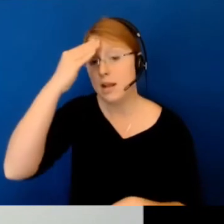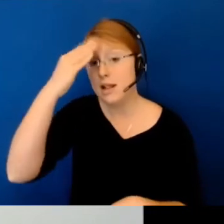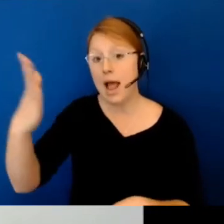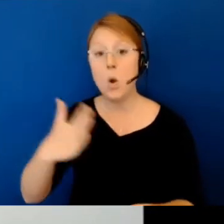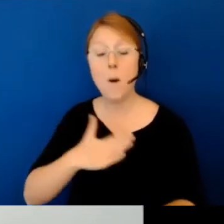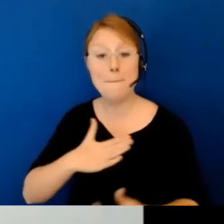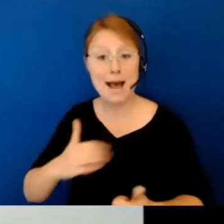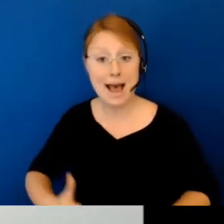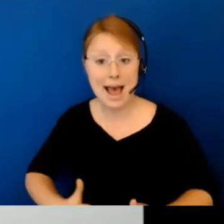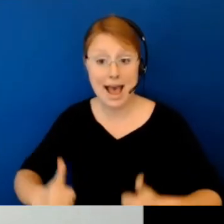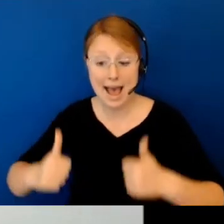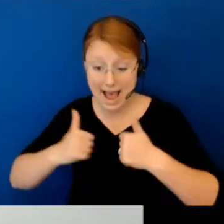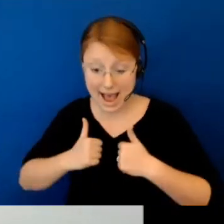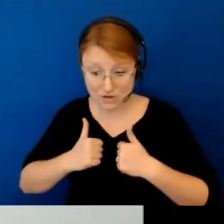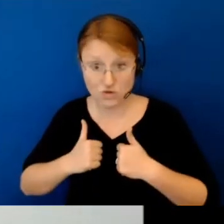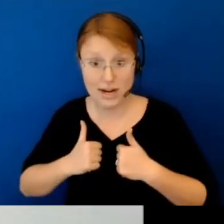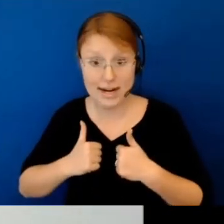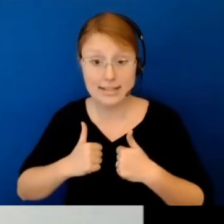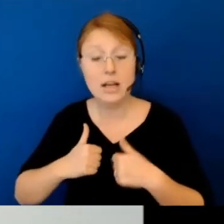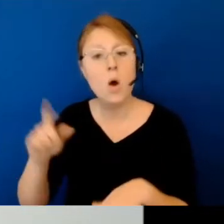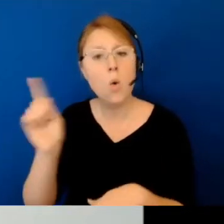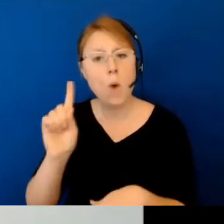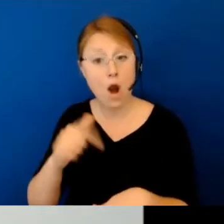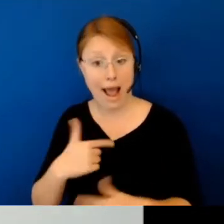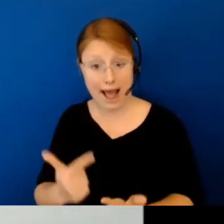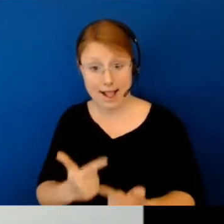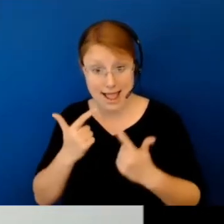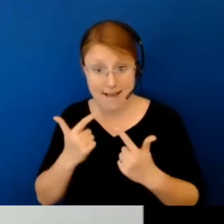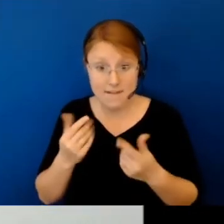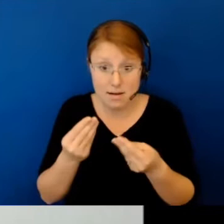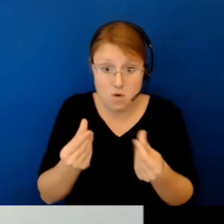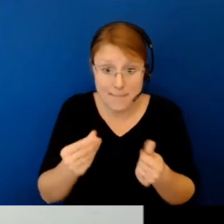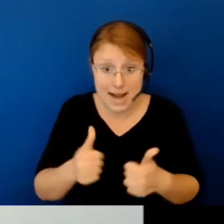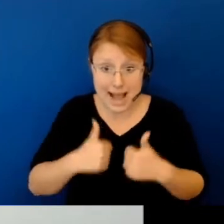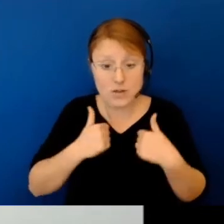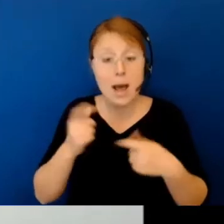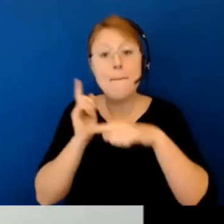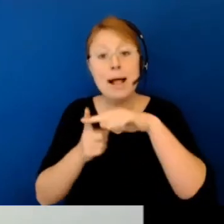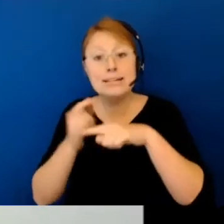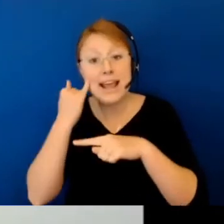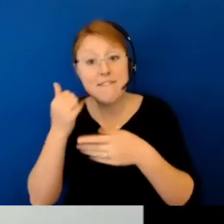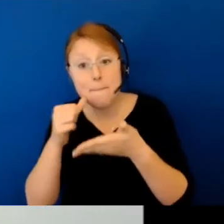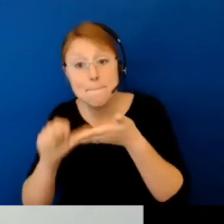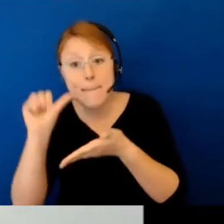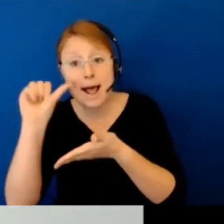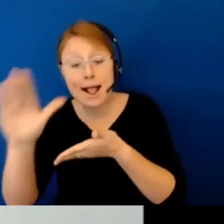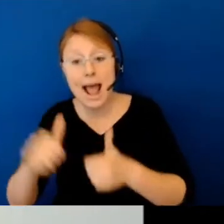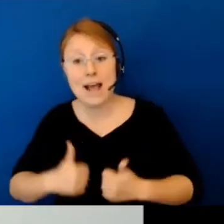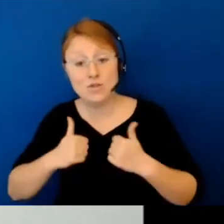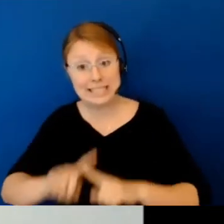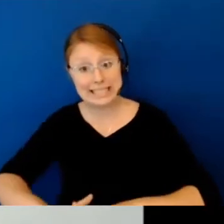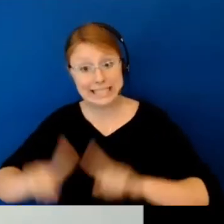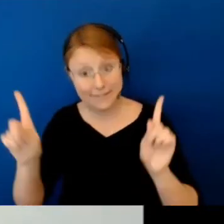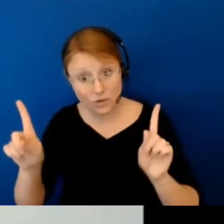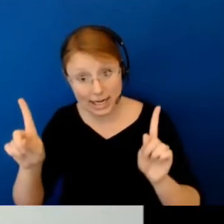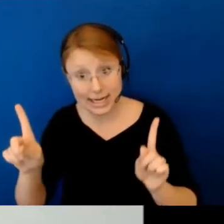your voter registration address, your date of birth, your email address, and your phone